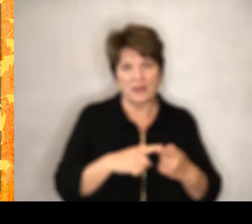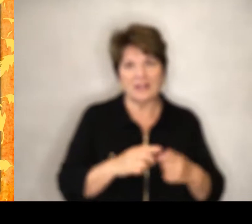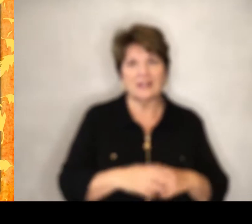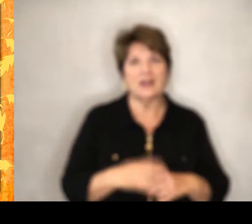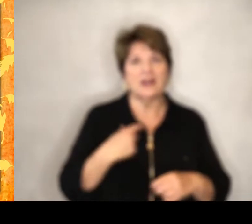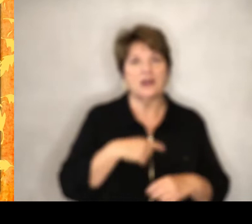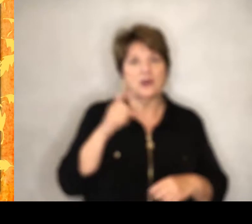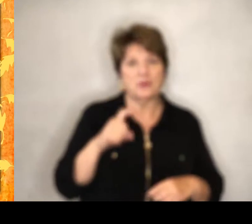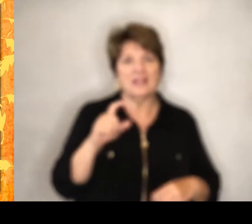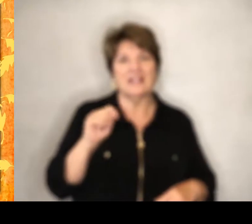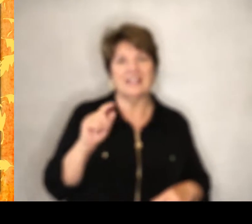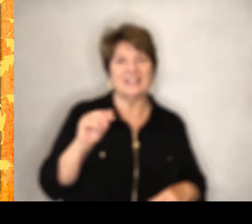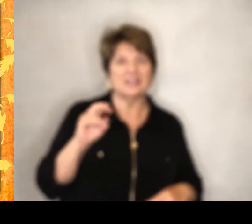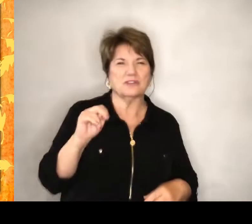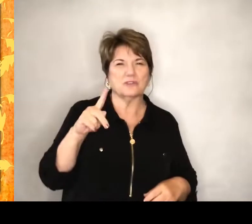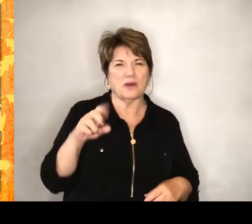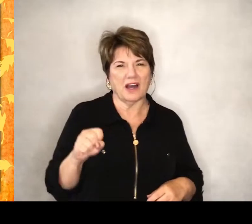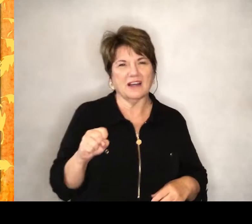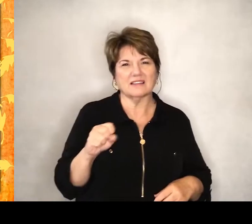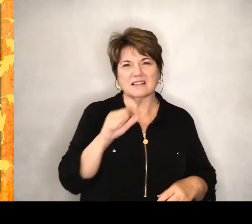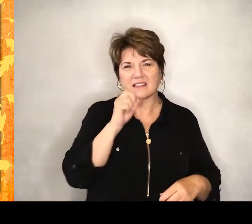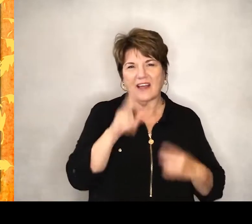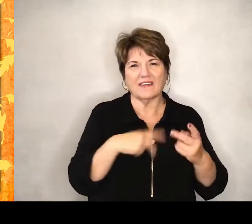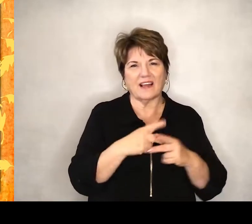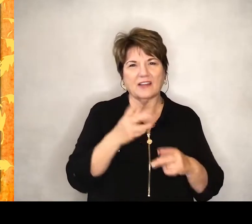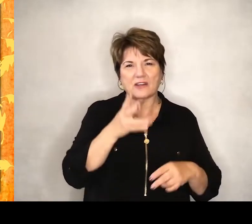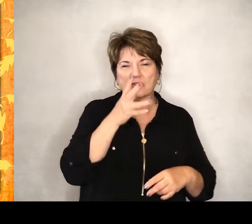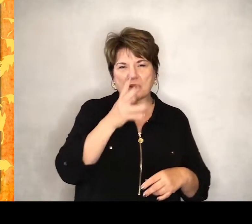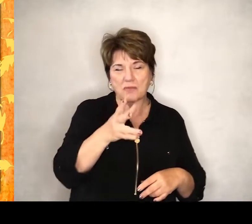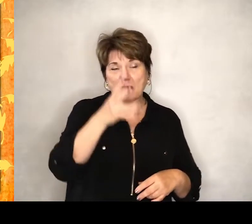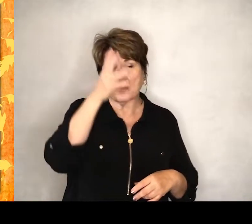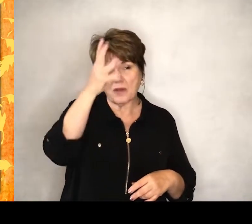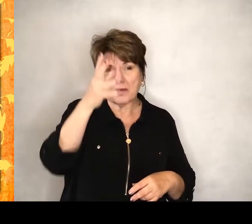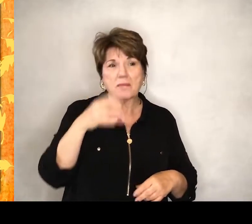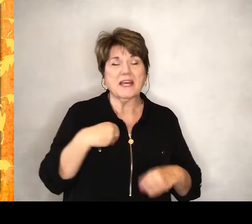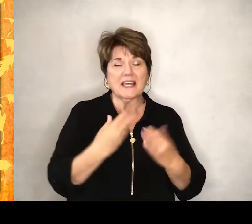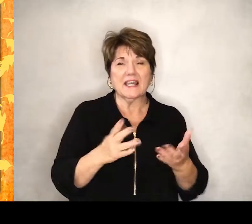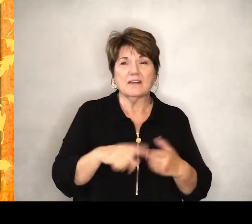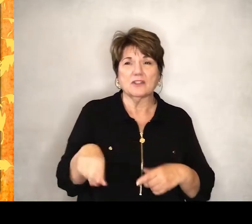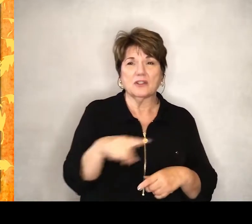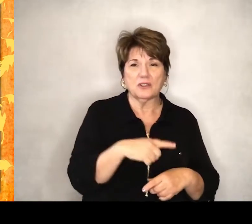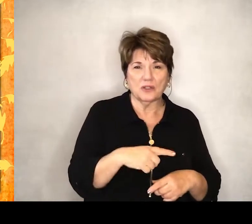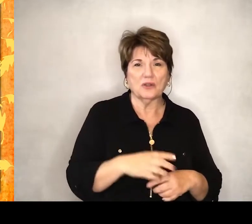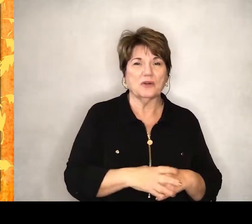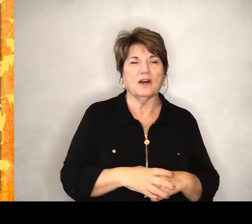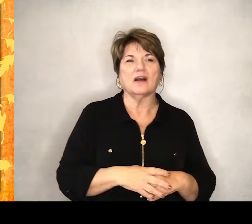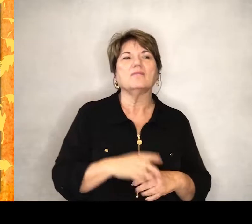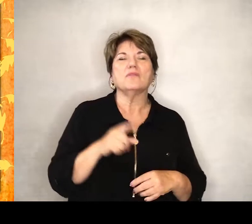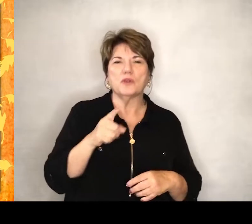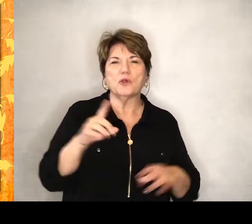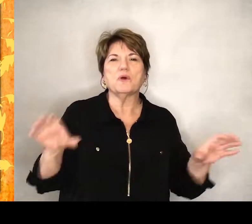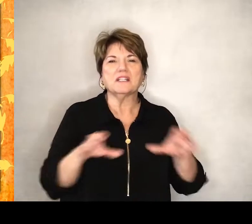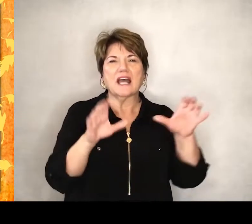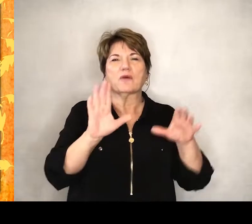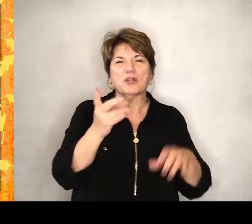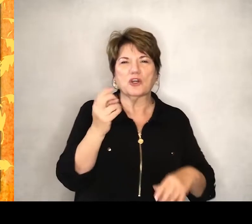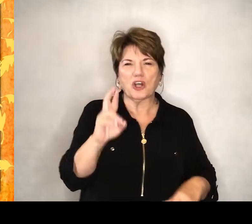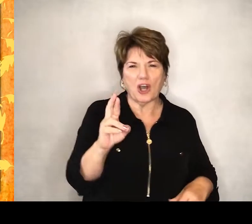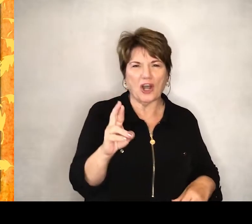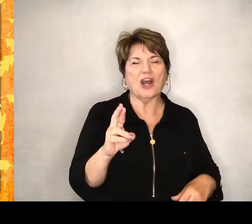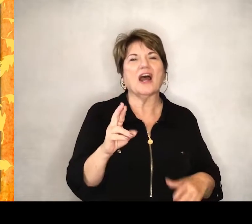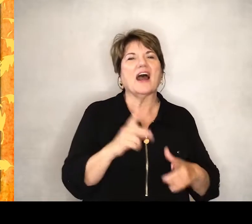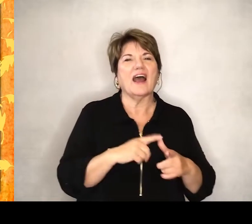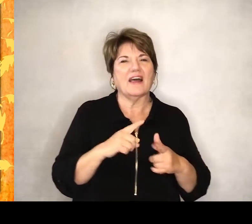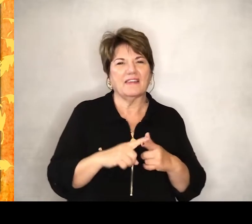29th. We need trunks. Yep. Not the kind that your grandmother or great-grandmother passed on to you. Not that kind of trunk. The trunk of your car. You're going to decorate it, and you're going to